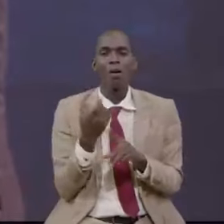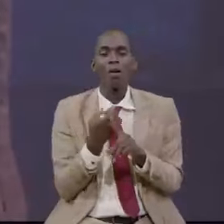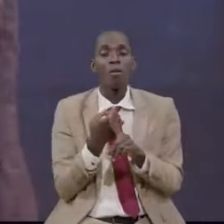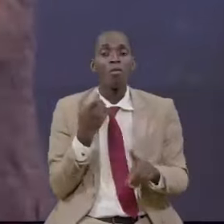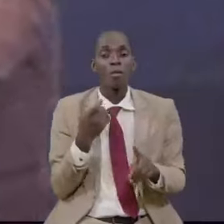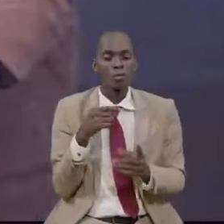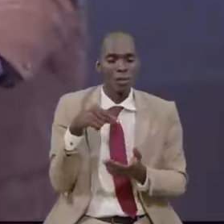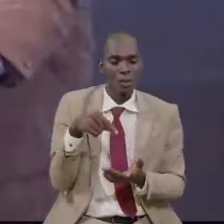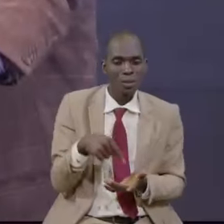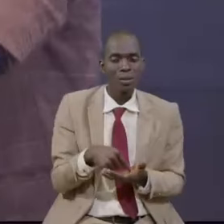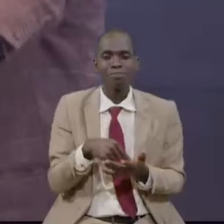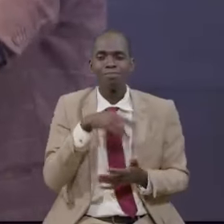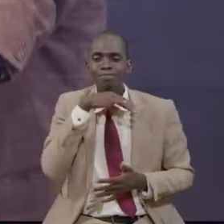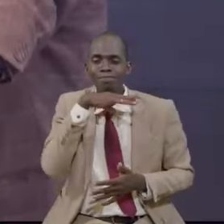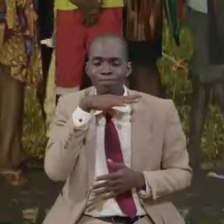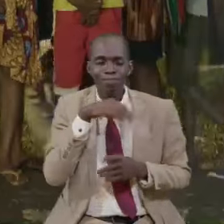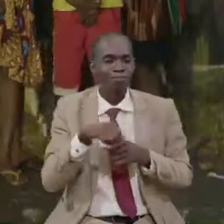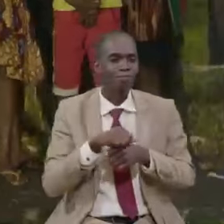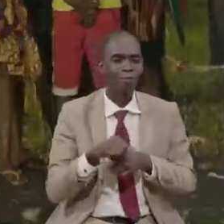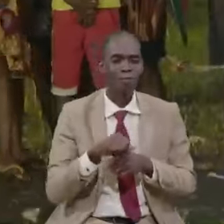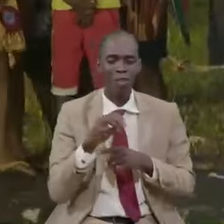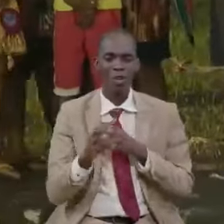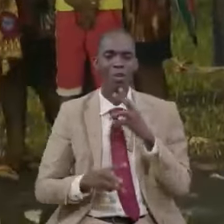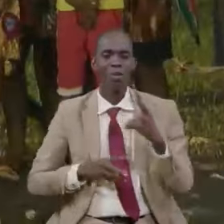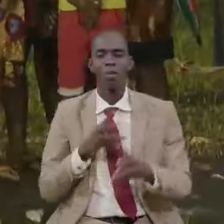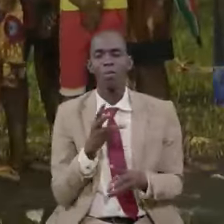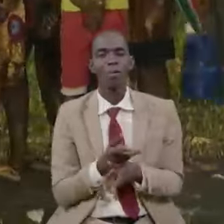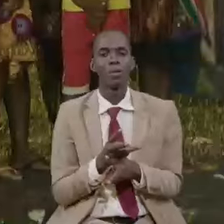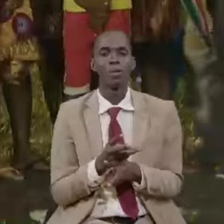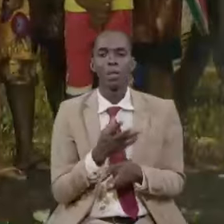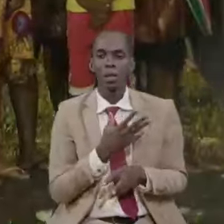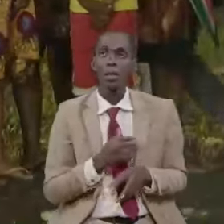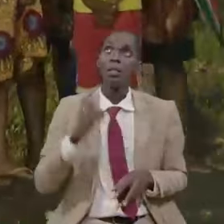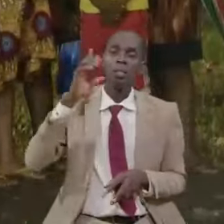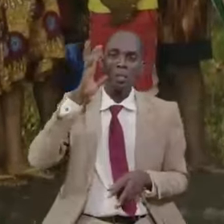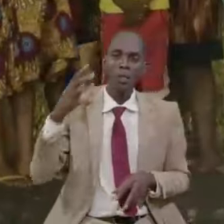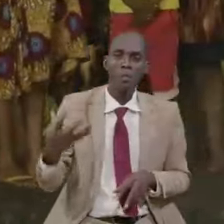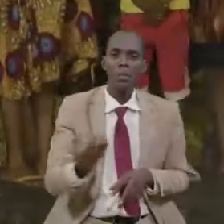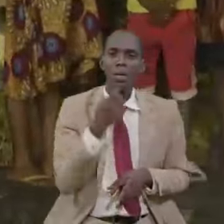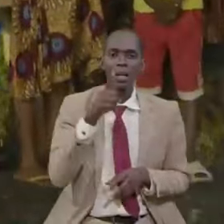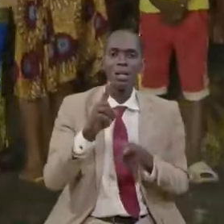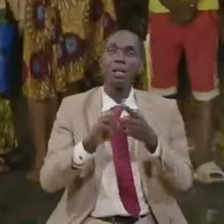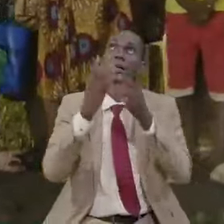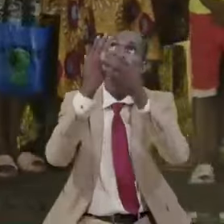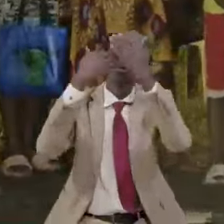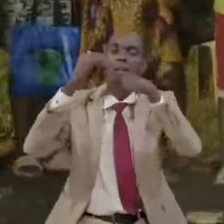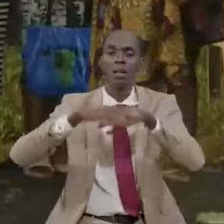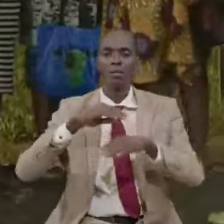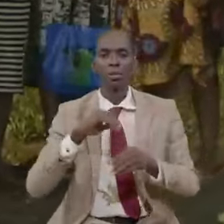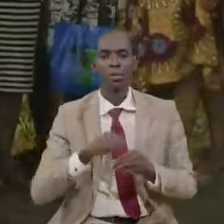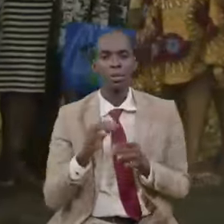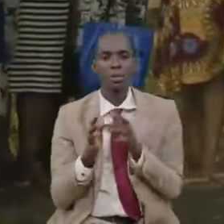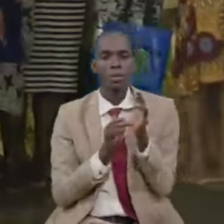corrupted, corruptible world, and he'll take you to heaven. On the basis